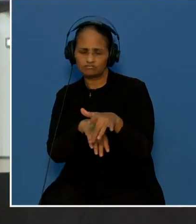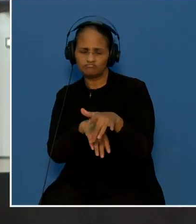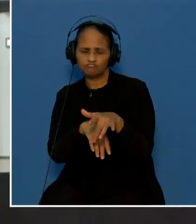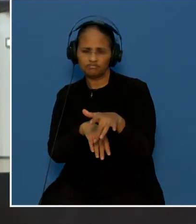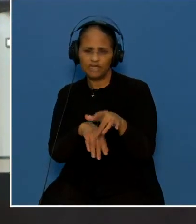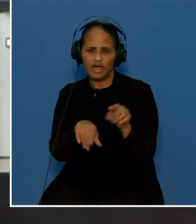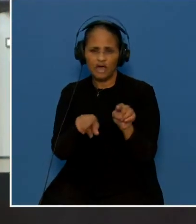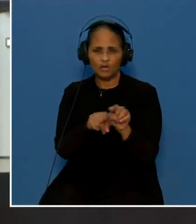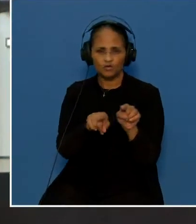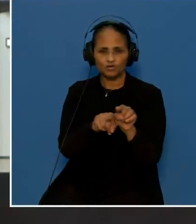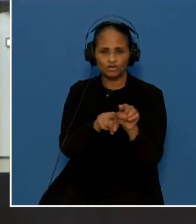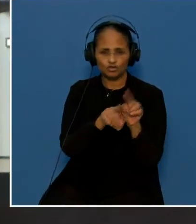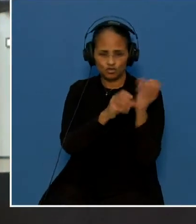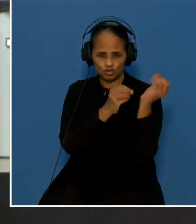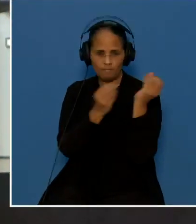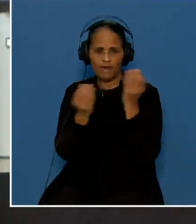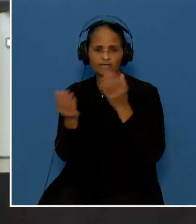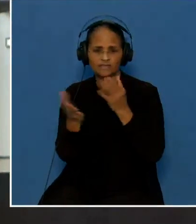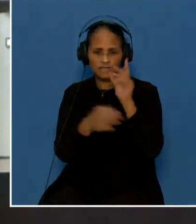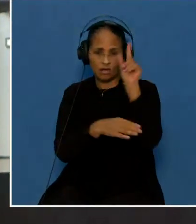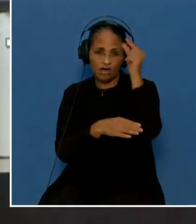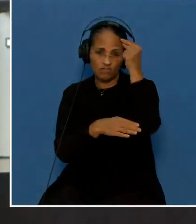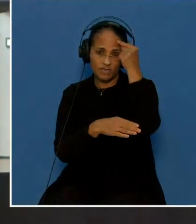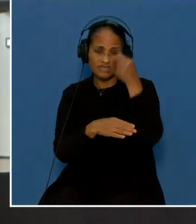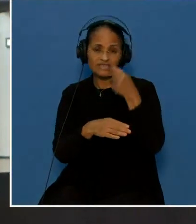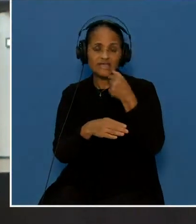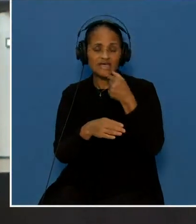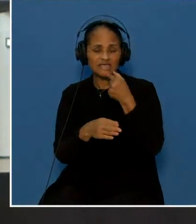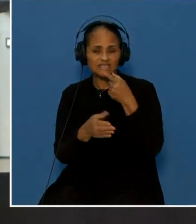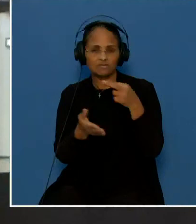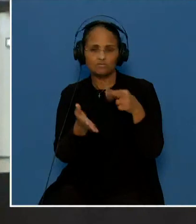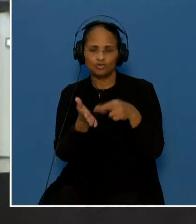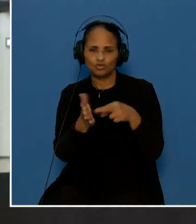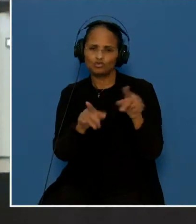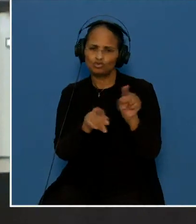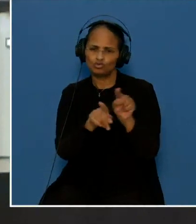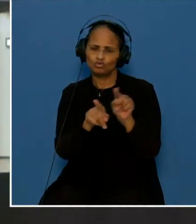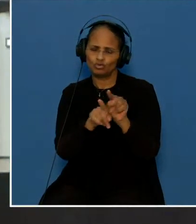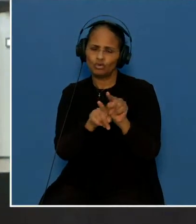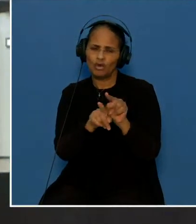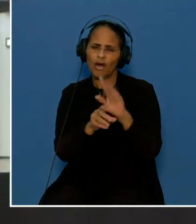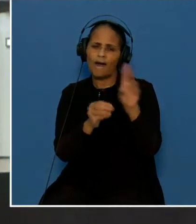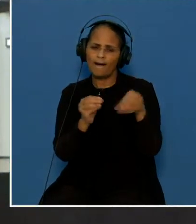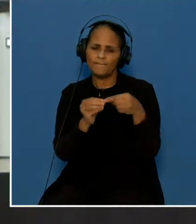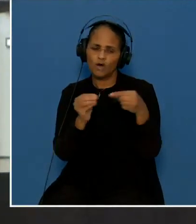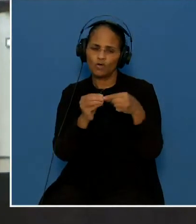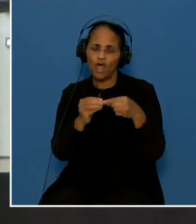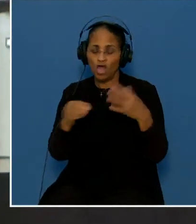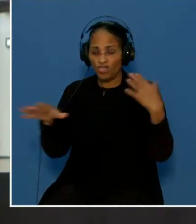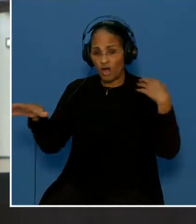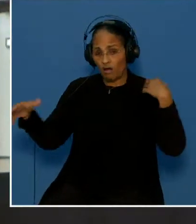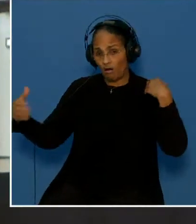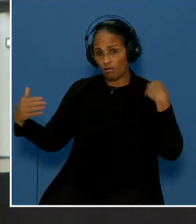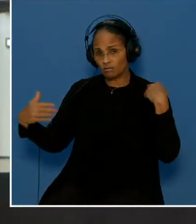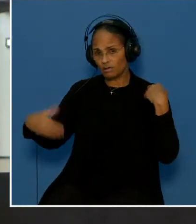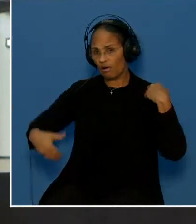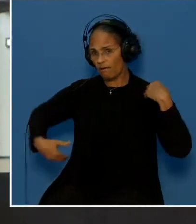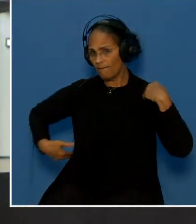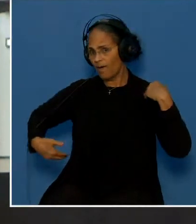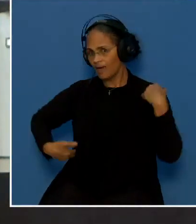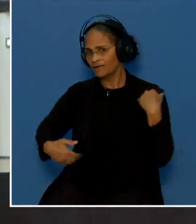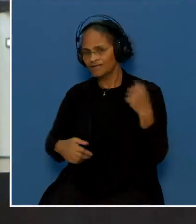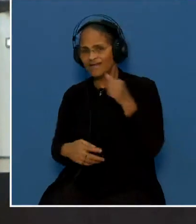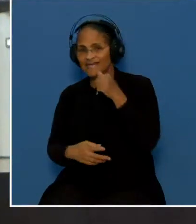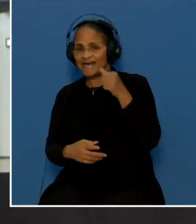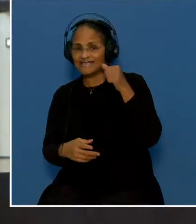and to the messages that the government has put out in reference to the Gombes. Yesterday,